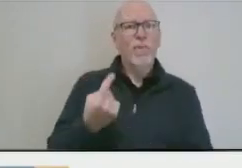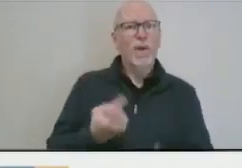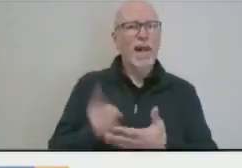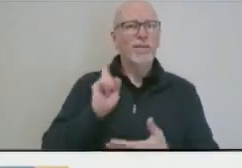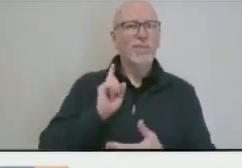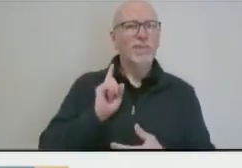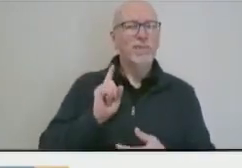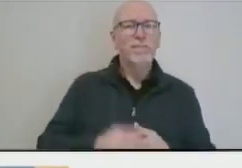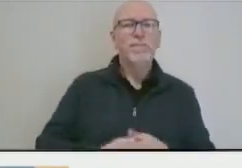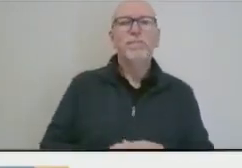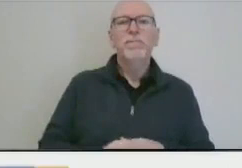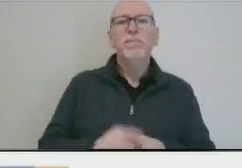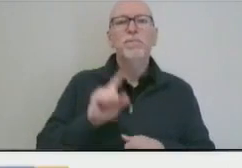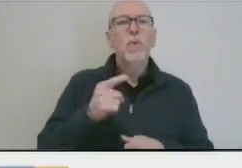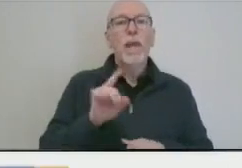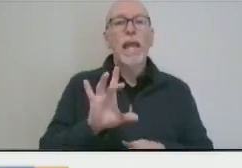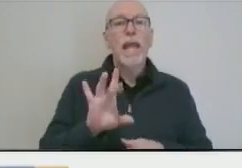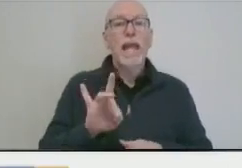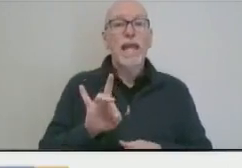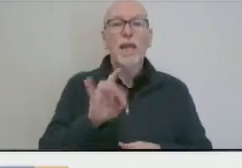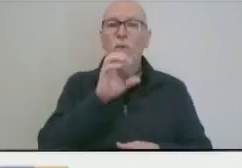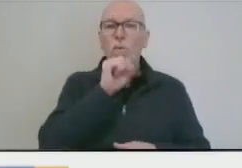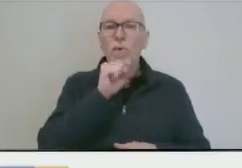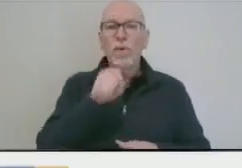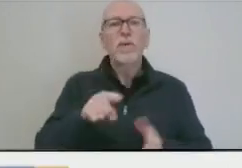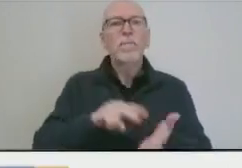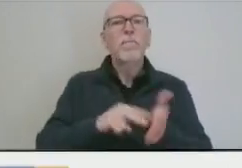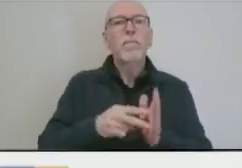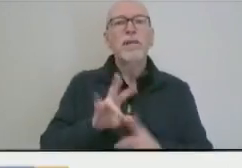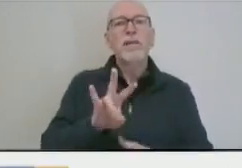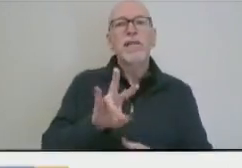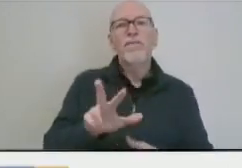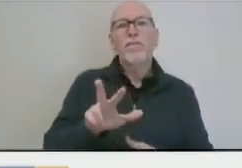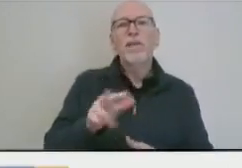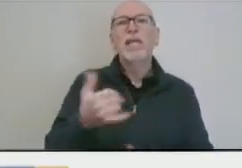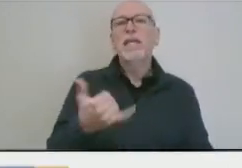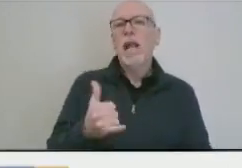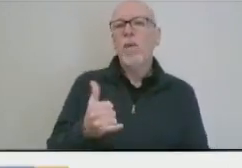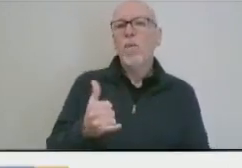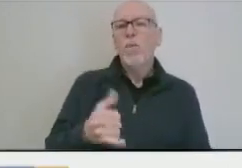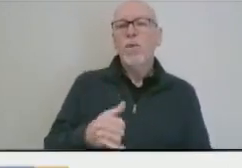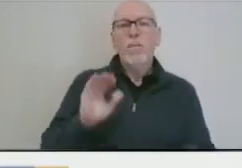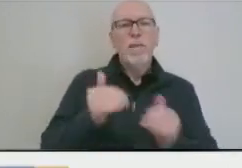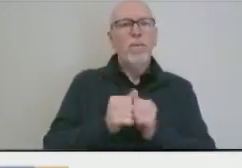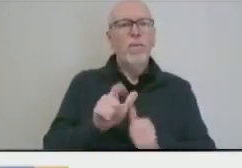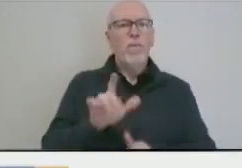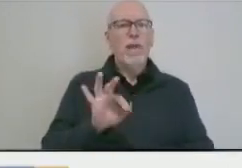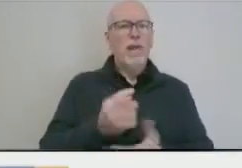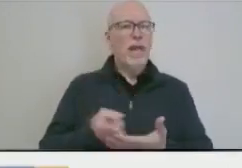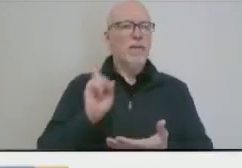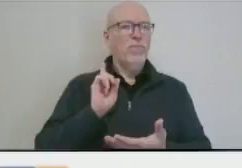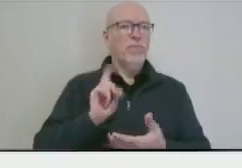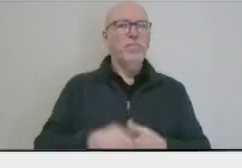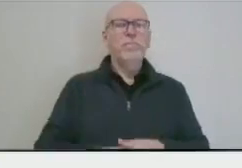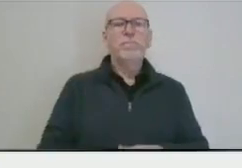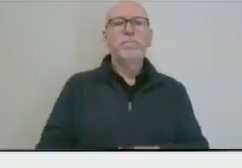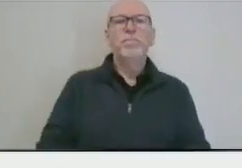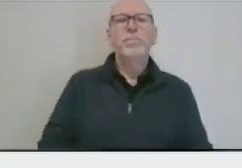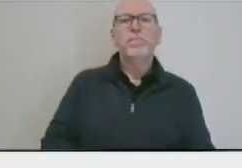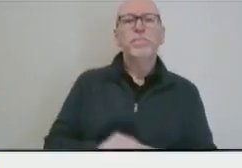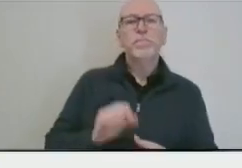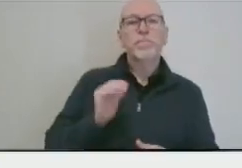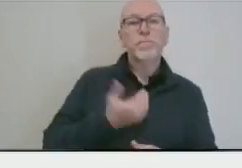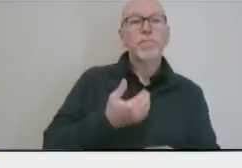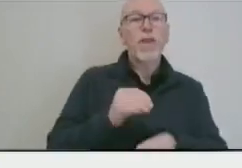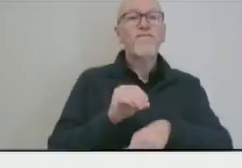week. Only 8 counties are in orange, which means 73 are in yellow, up from 29 last week. Our advisory map,